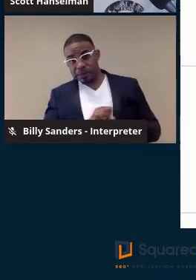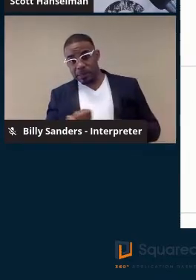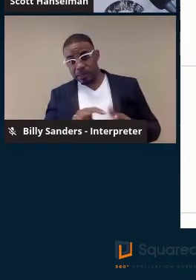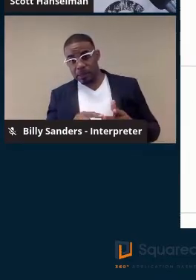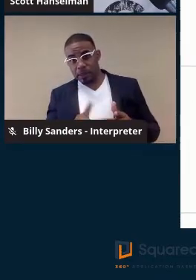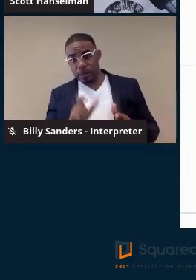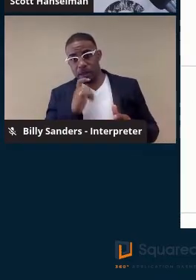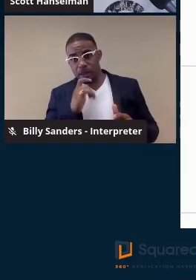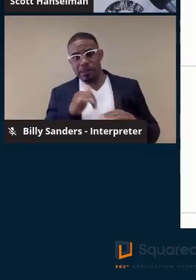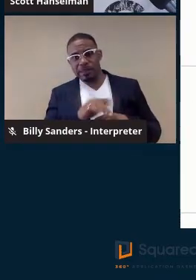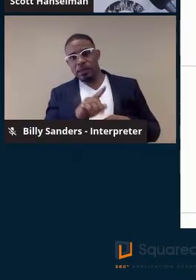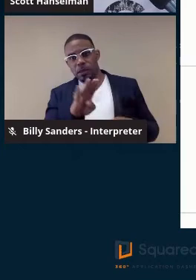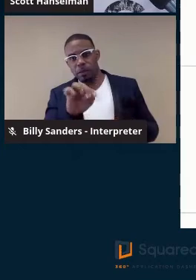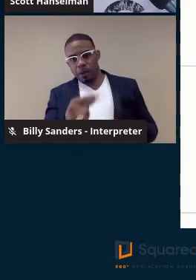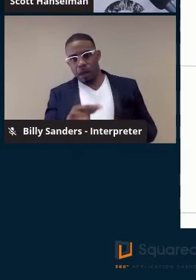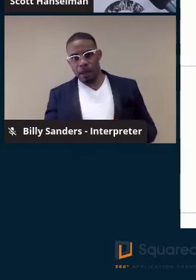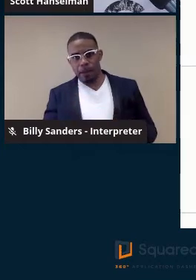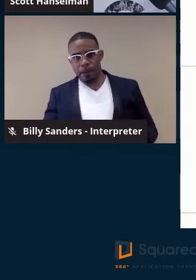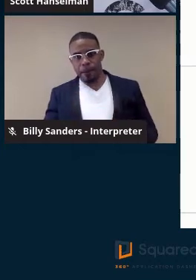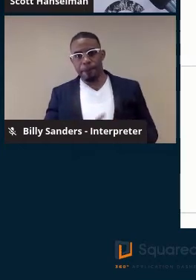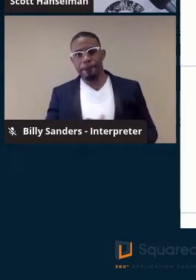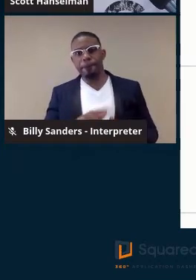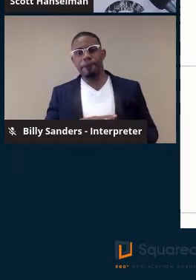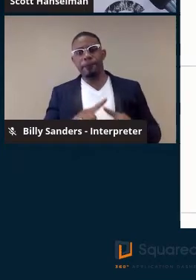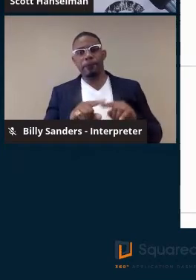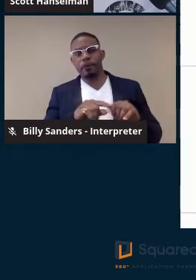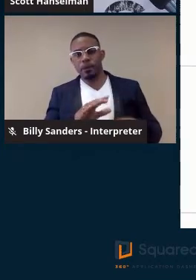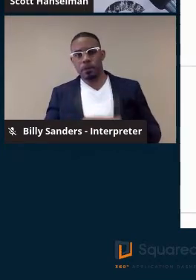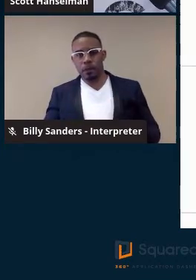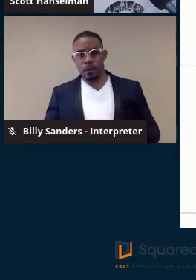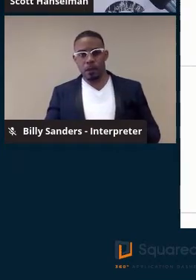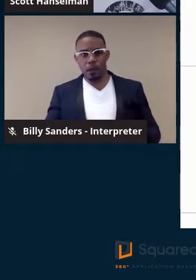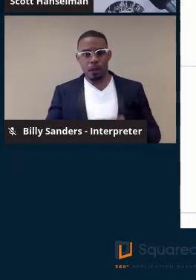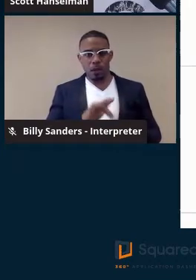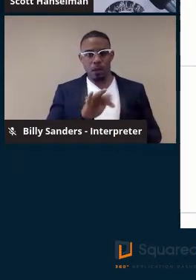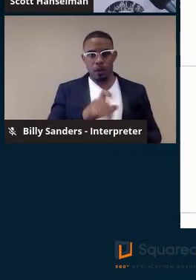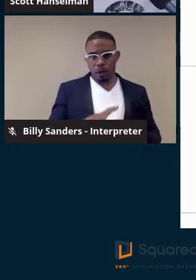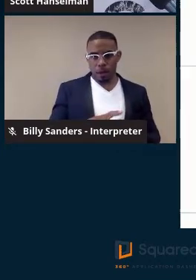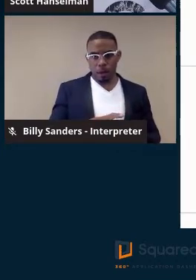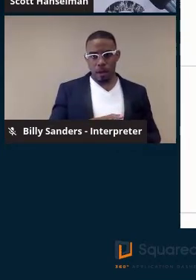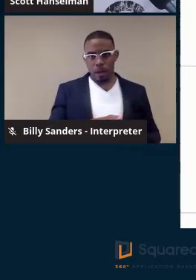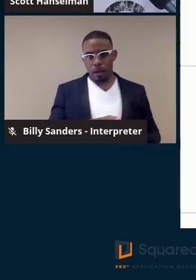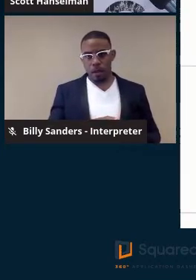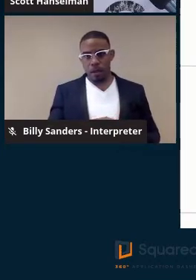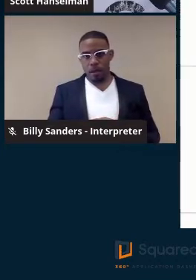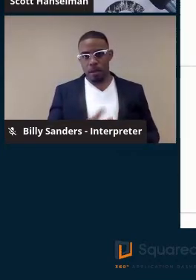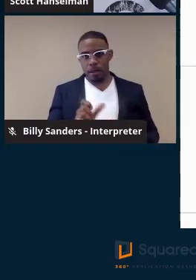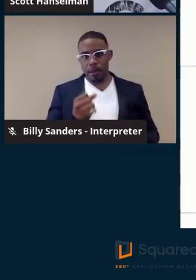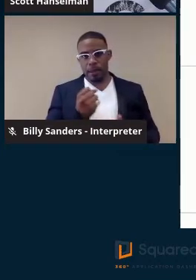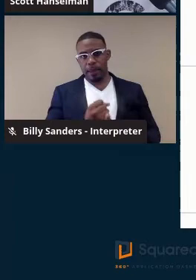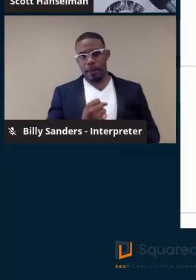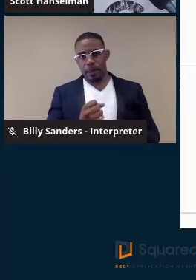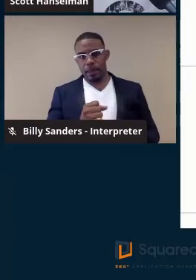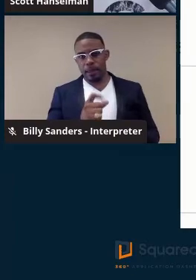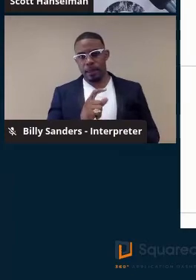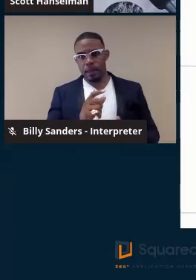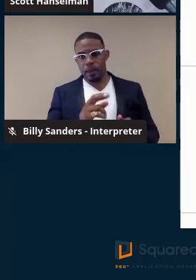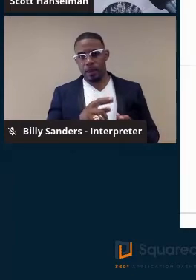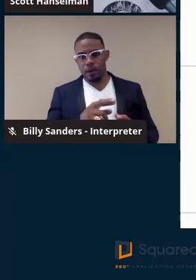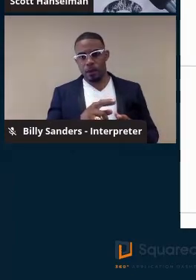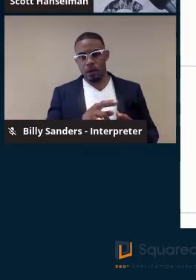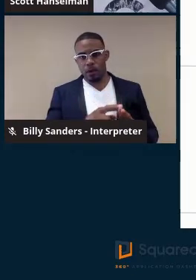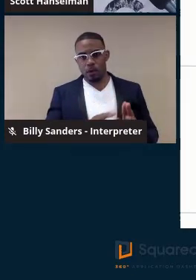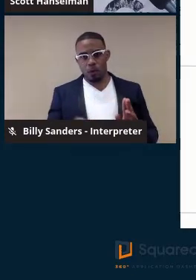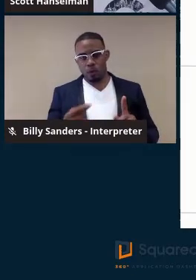they are sent to the blog, and then depending on what URL they hit, they are routed to the